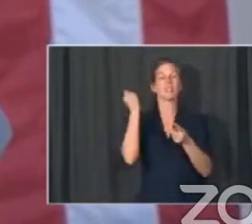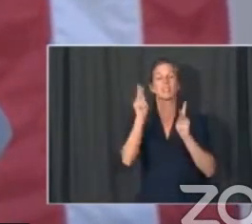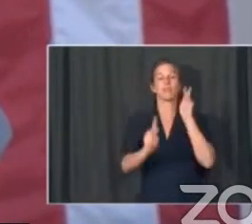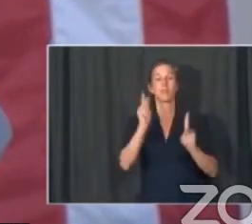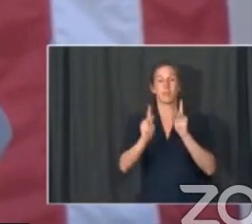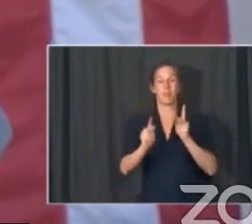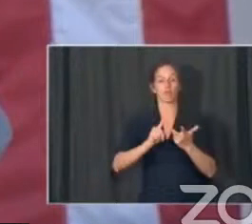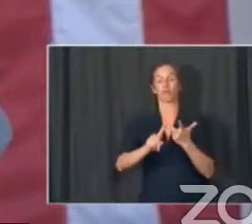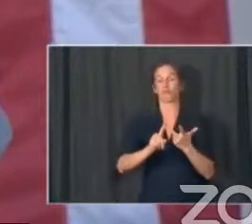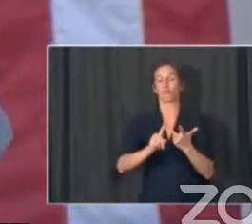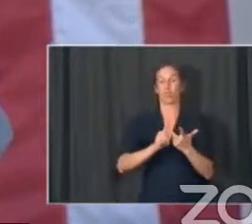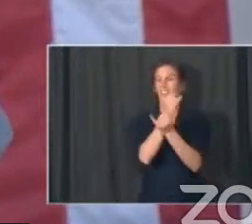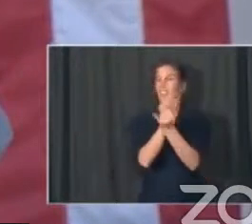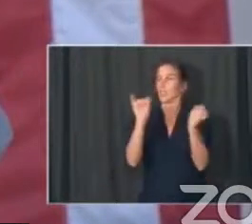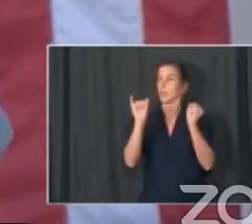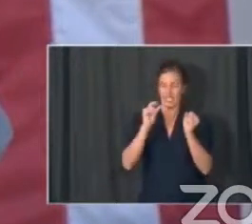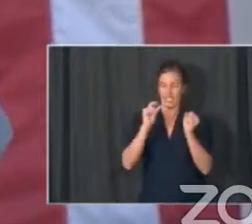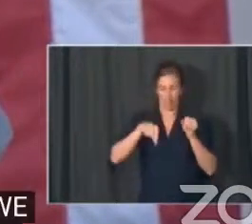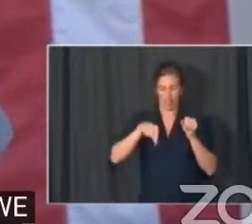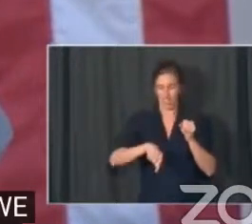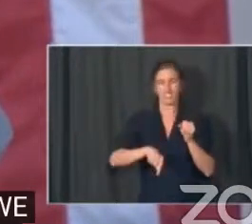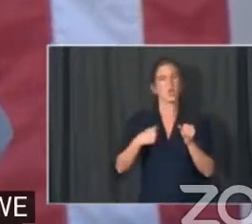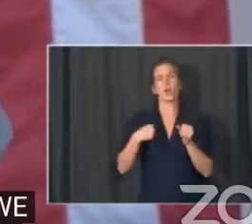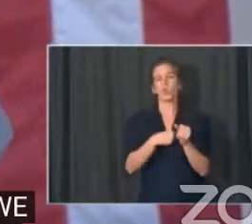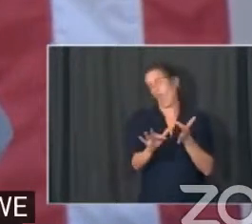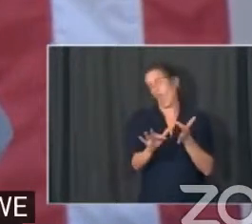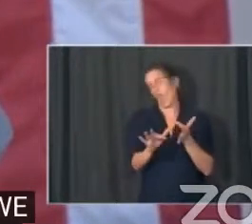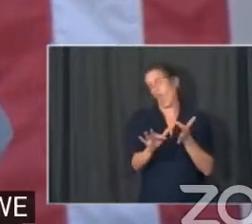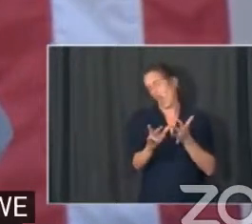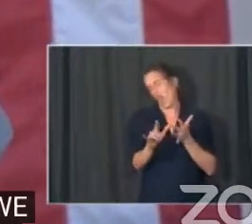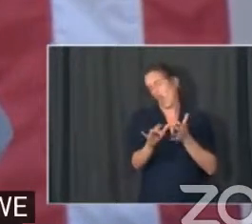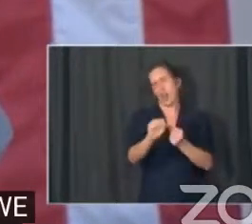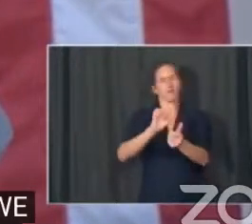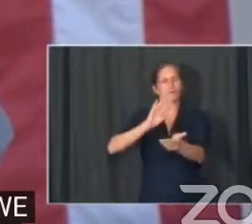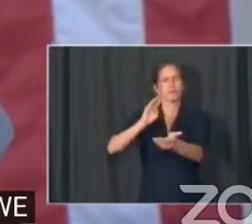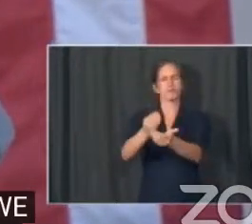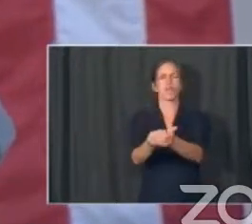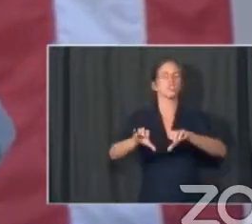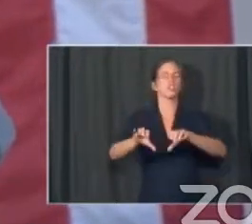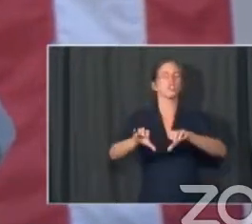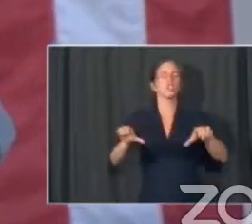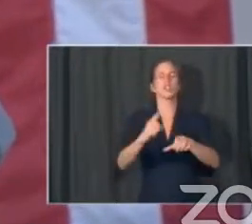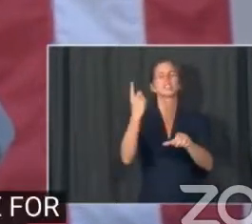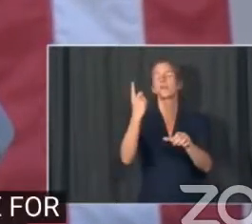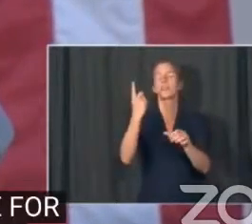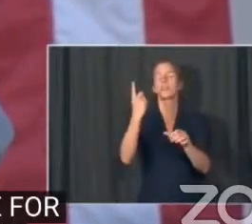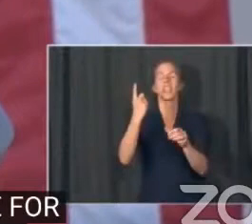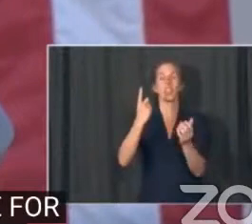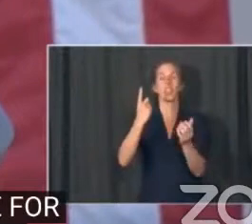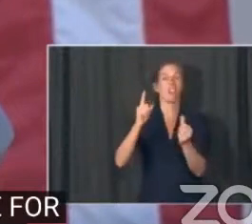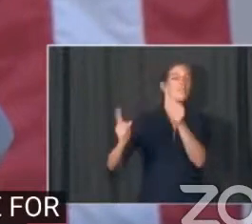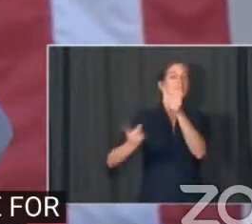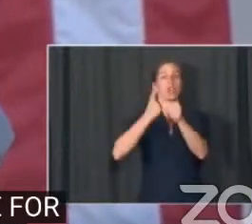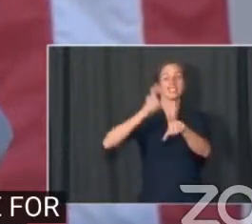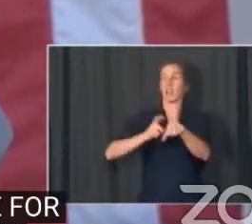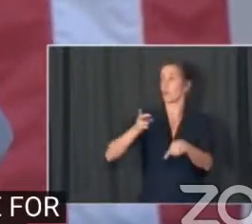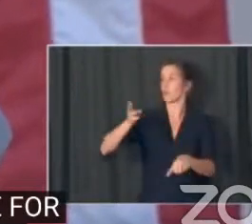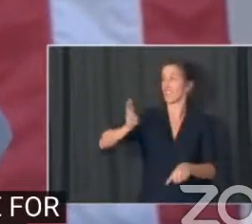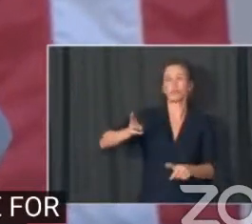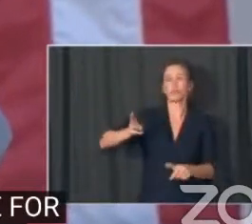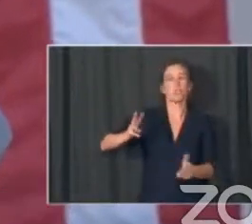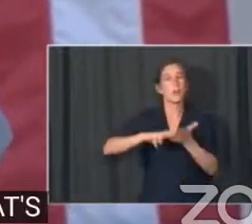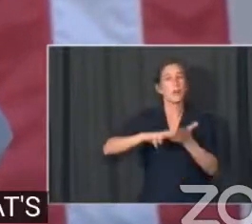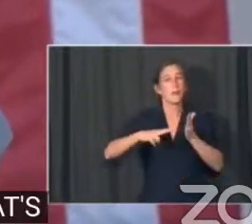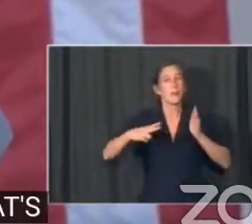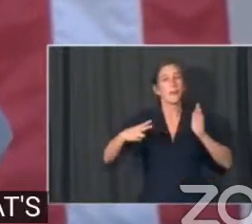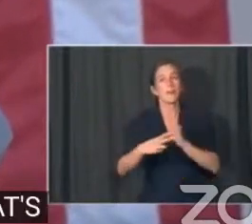FDA. project, Operation Es Warp Speed is doing inconcebible. something that's never been done before in history. This success means there is El light at planeta, the end